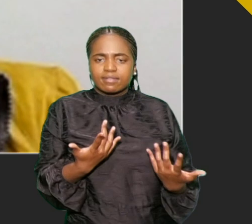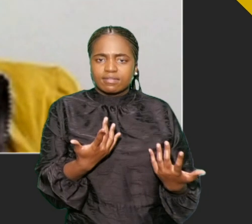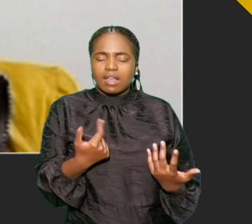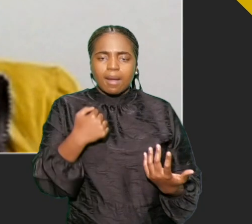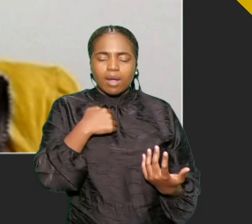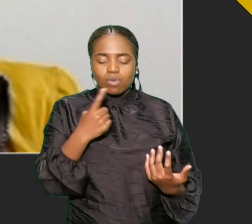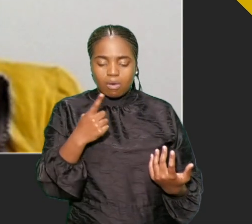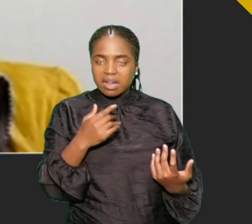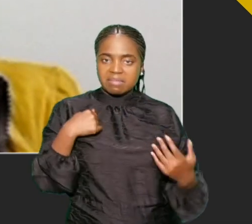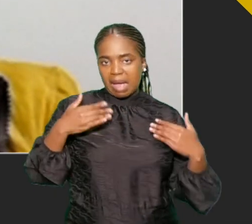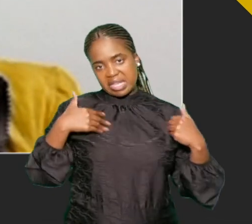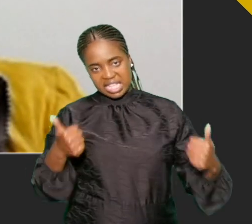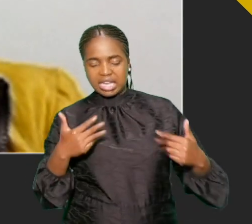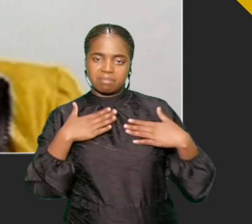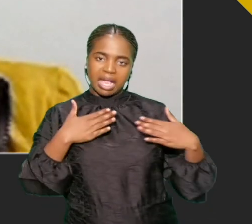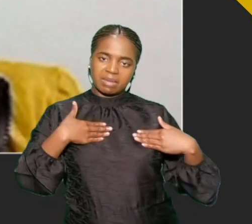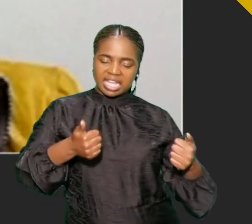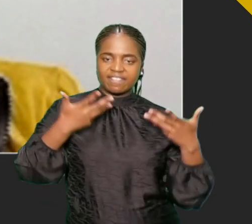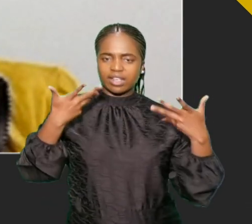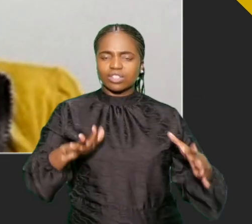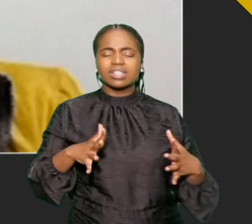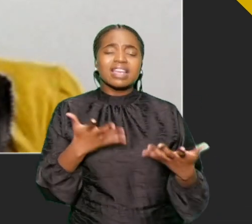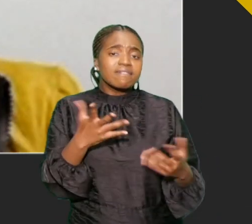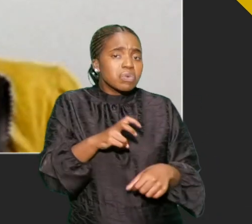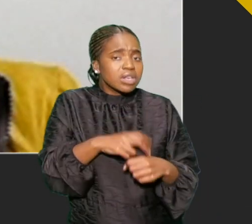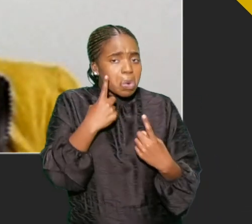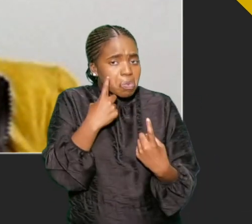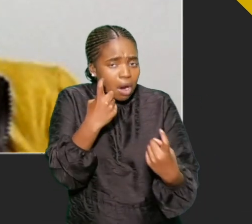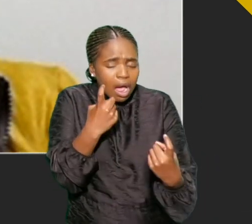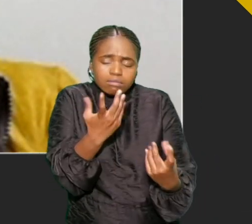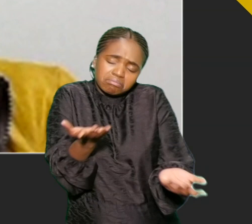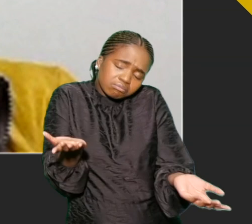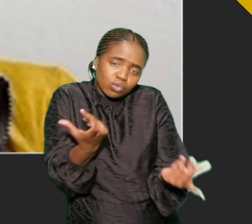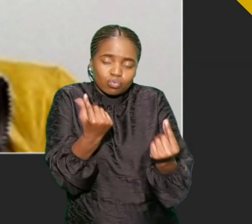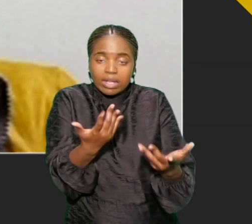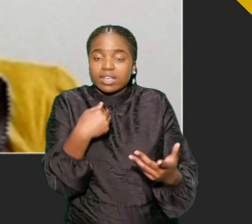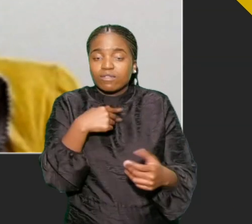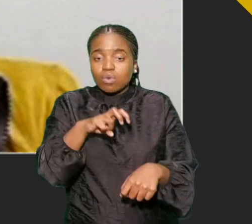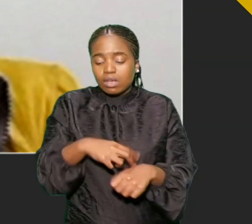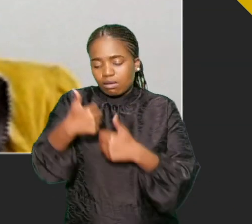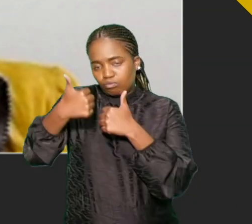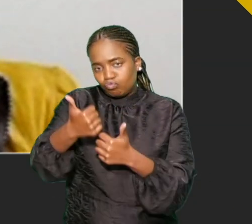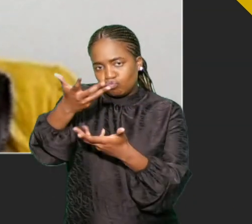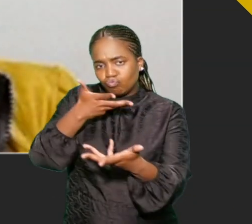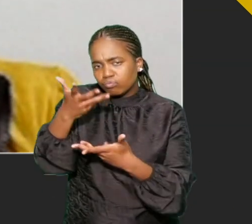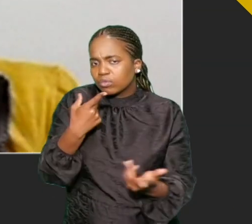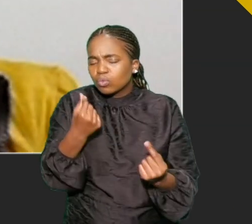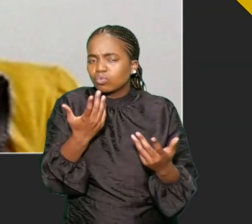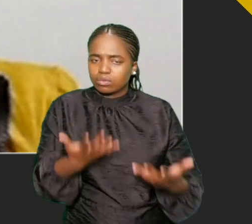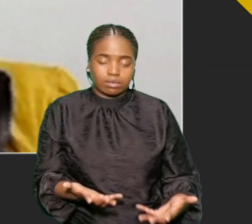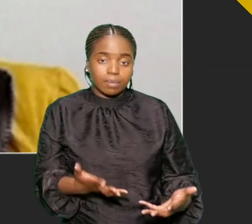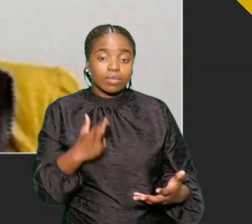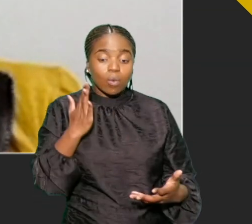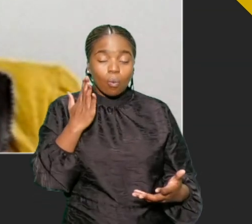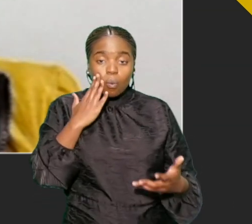don't rush your healing process. Crying is what you need, then crying is what you do. If talking to somebody is what you need, that's what you need. Then after